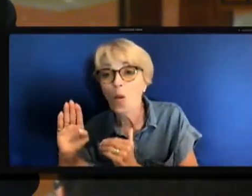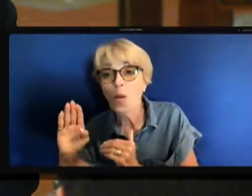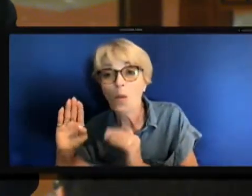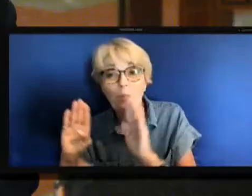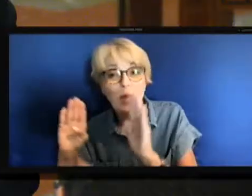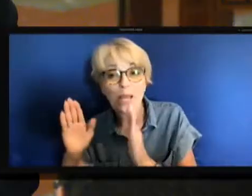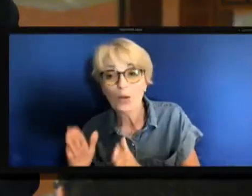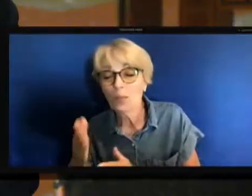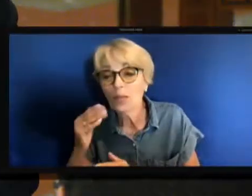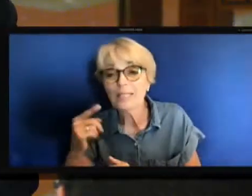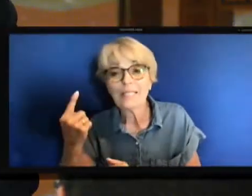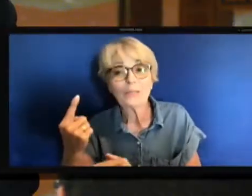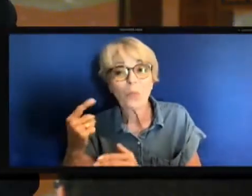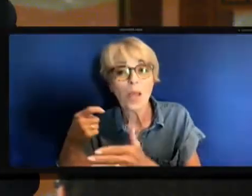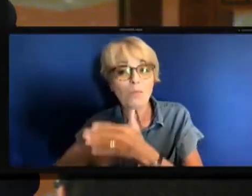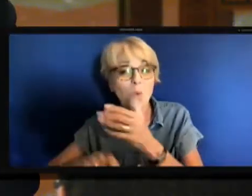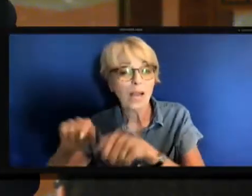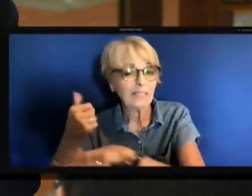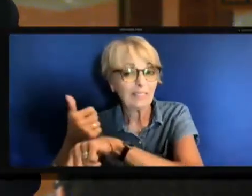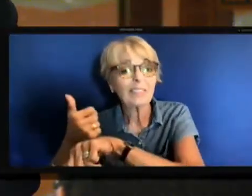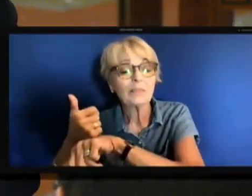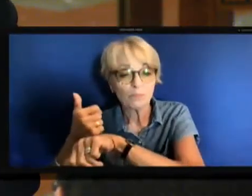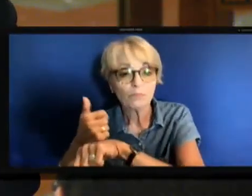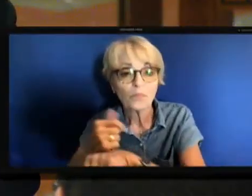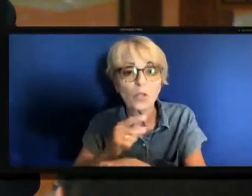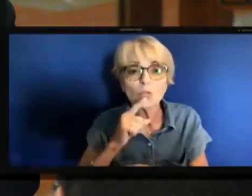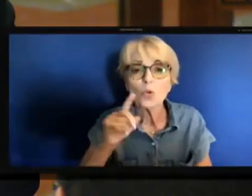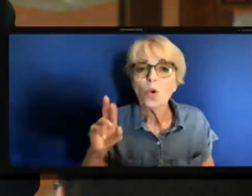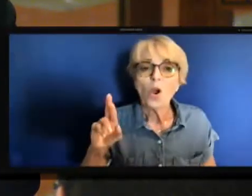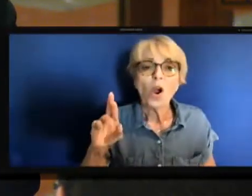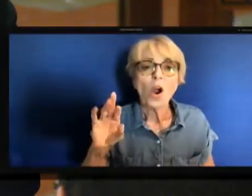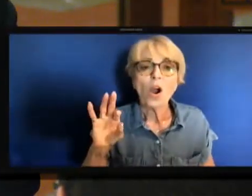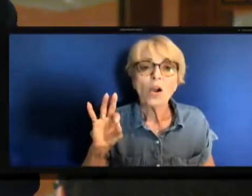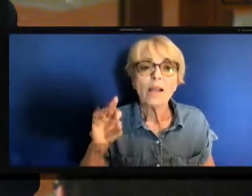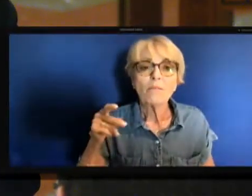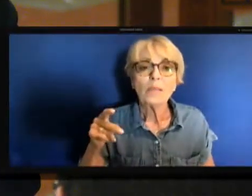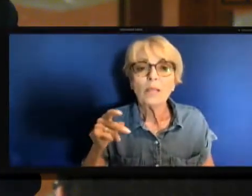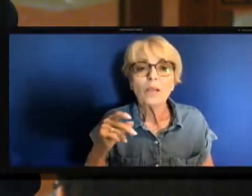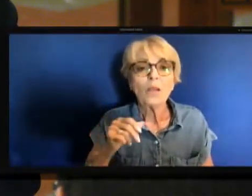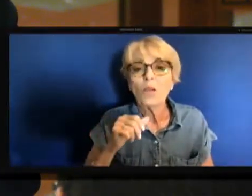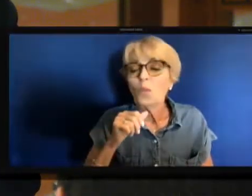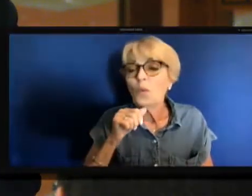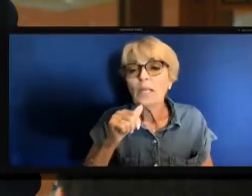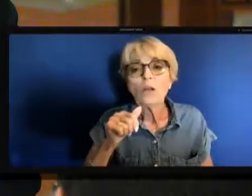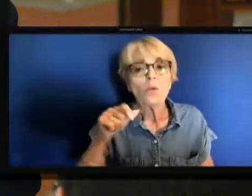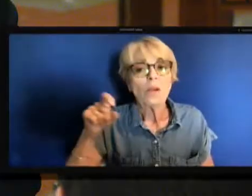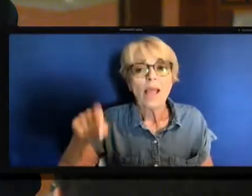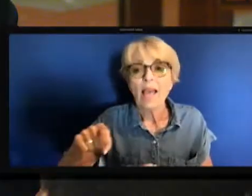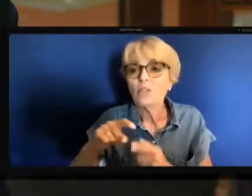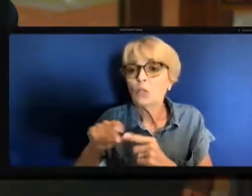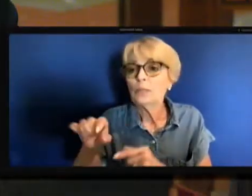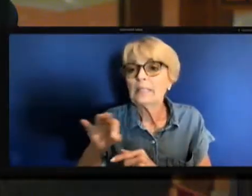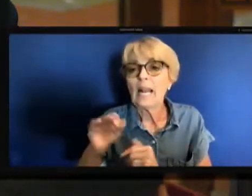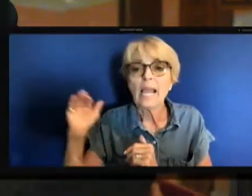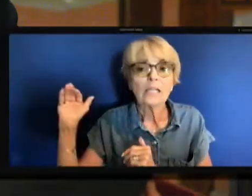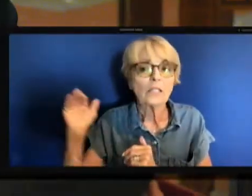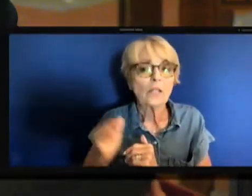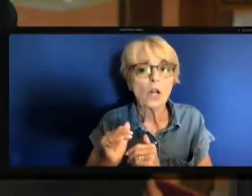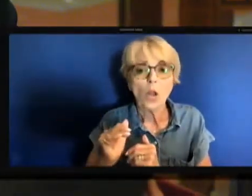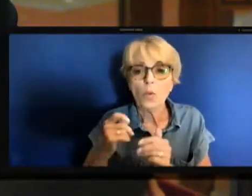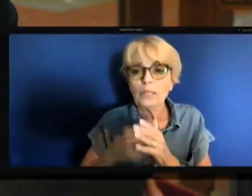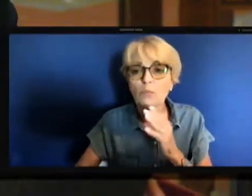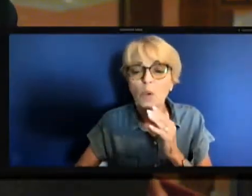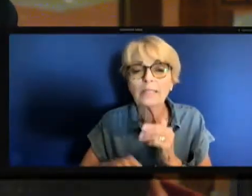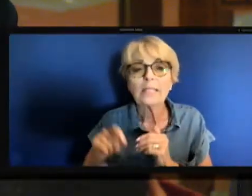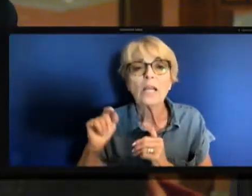price. that's true. Now, in RFPs, we're not bound to select the lowest price. Low bids are a different type of contract,